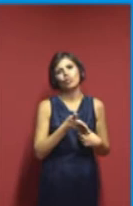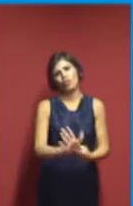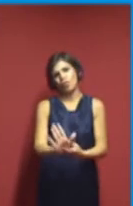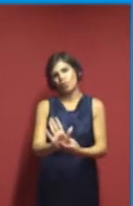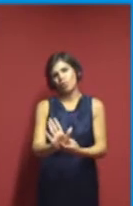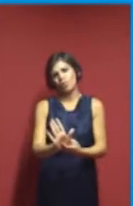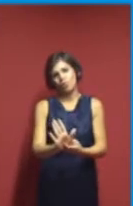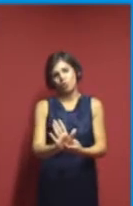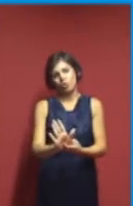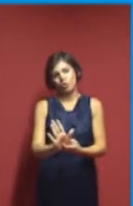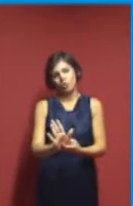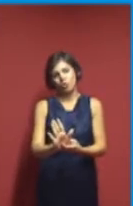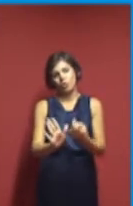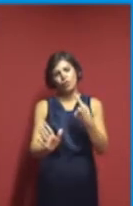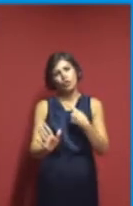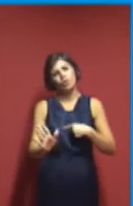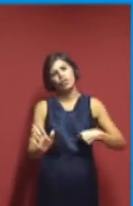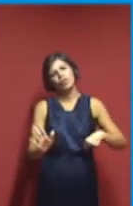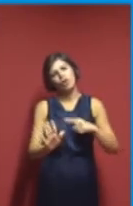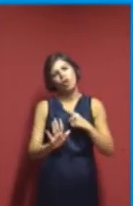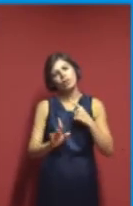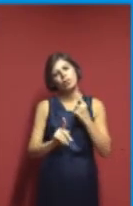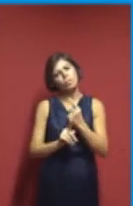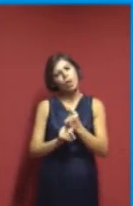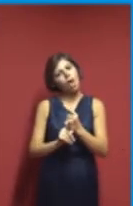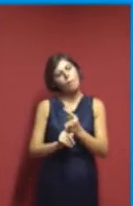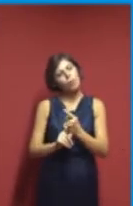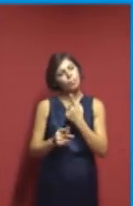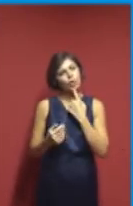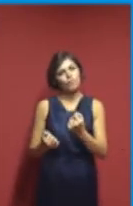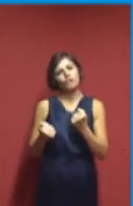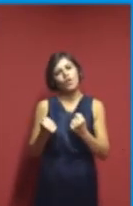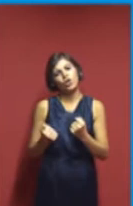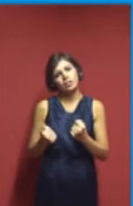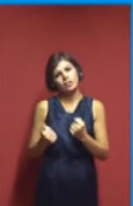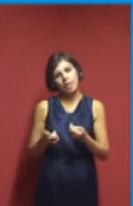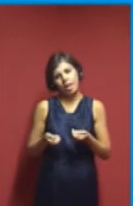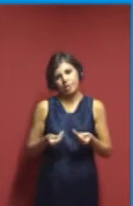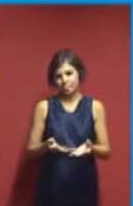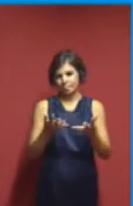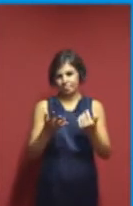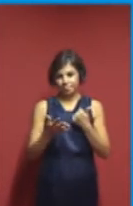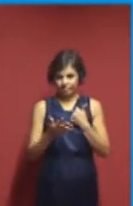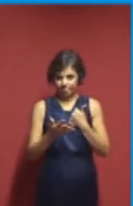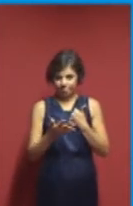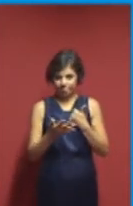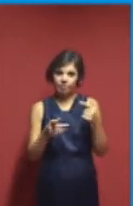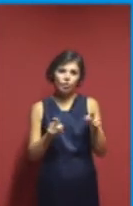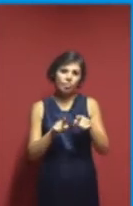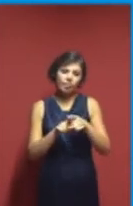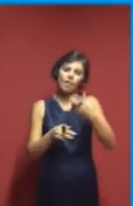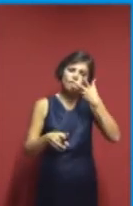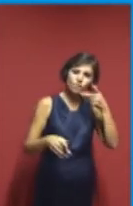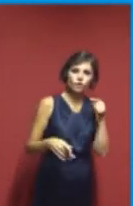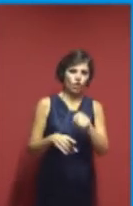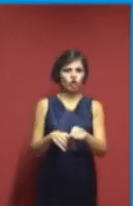put force into that and put intention into that. And I would want to close with a statement by